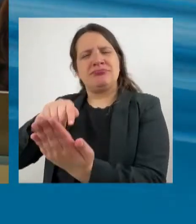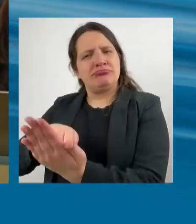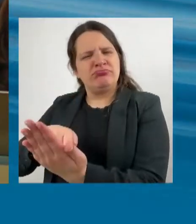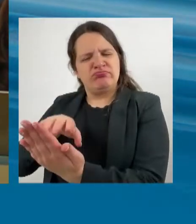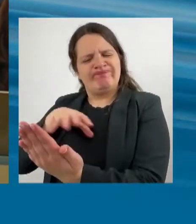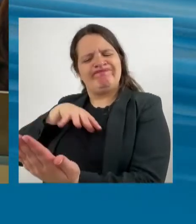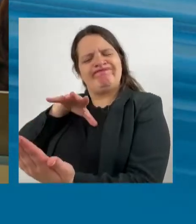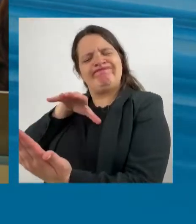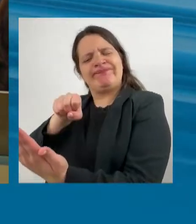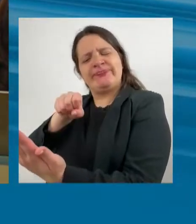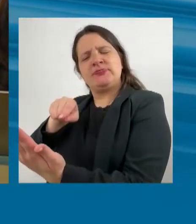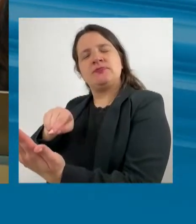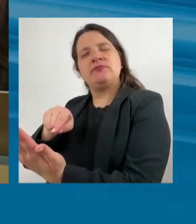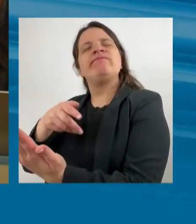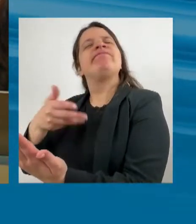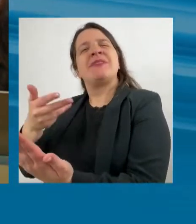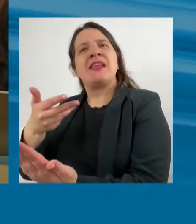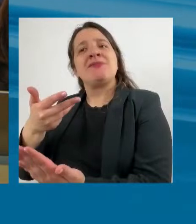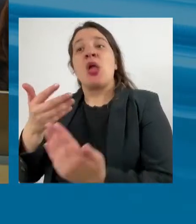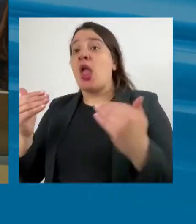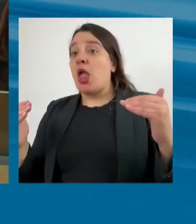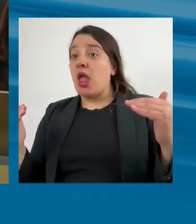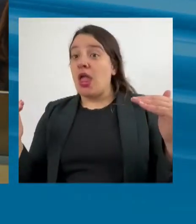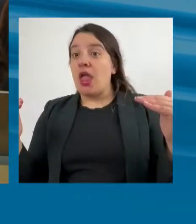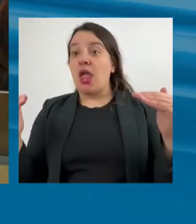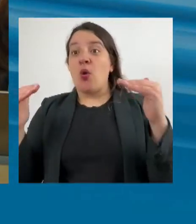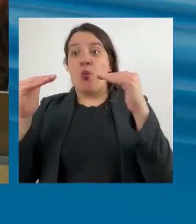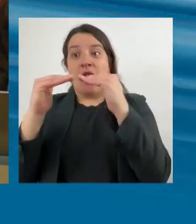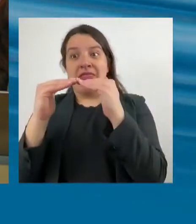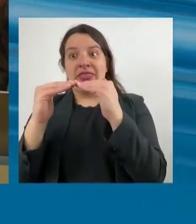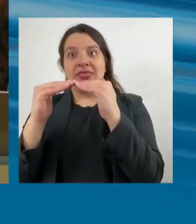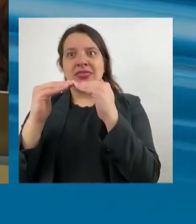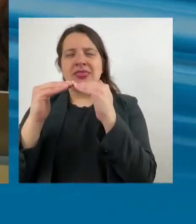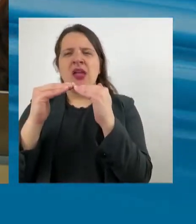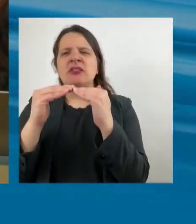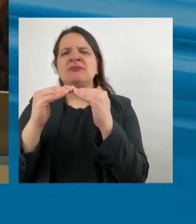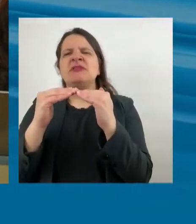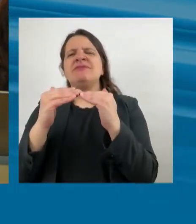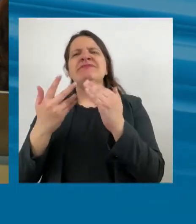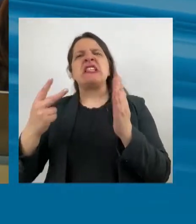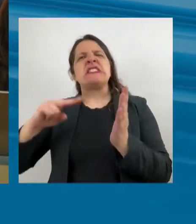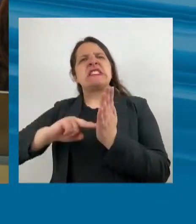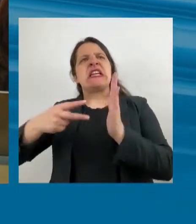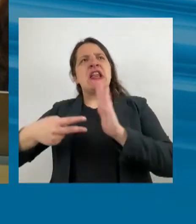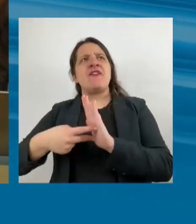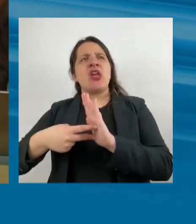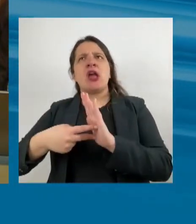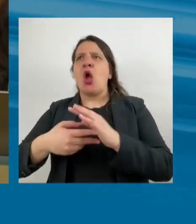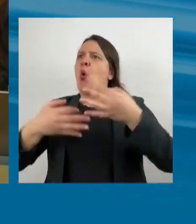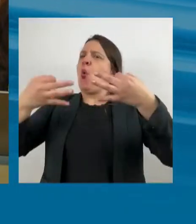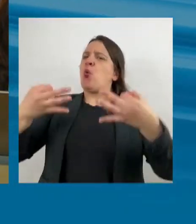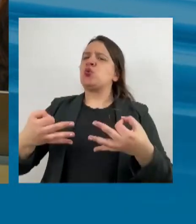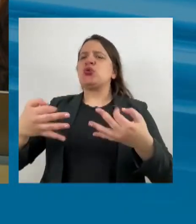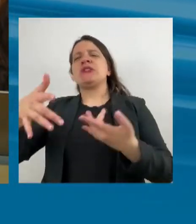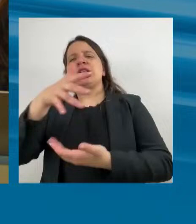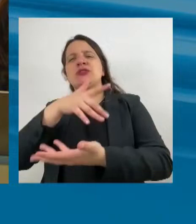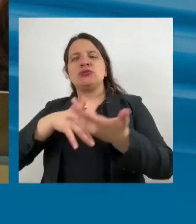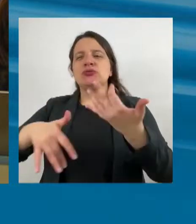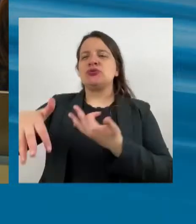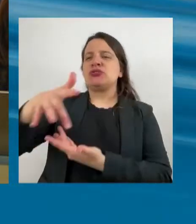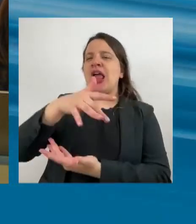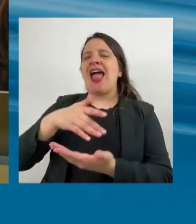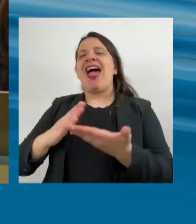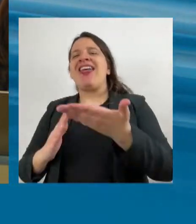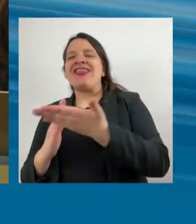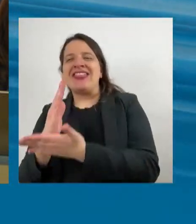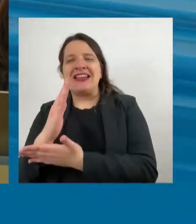the document itself, which is the idea that equality is not only a matter of social justice